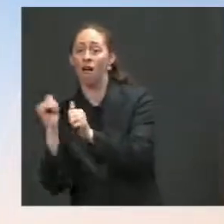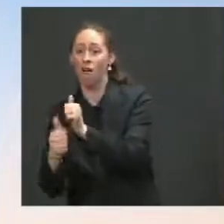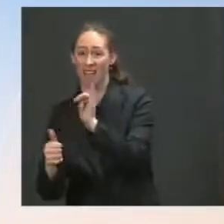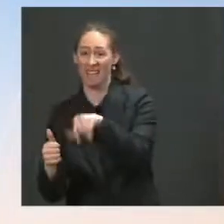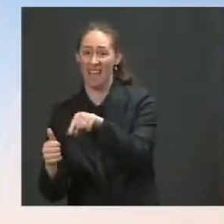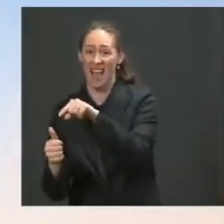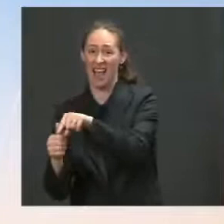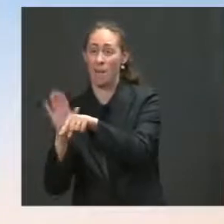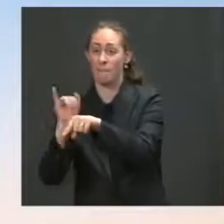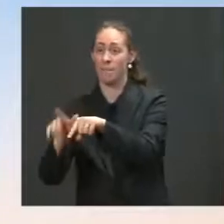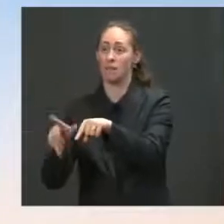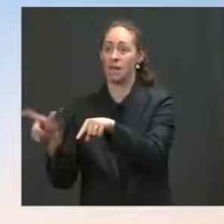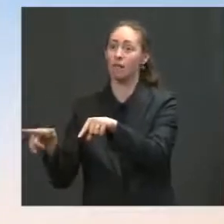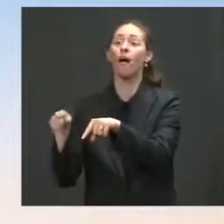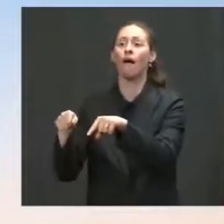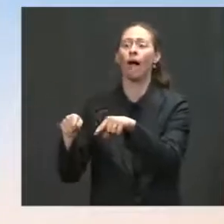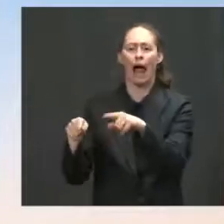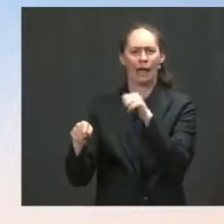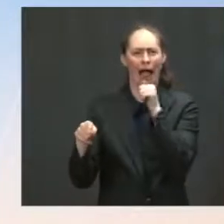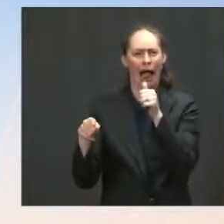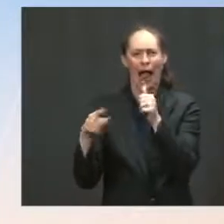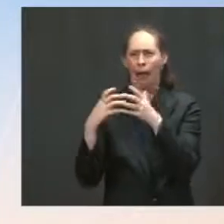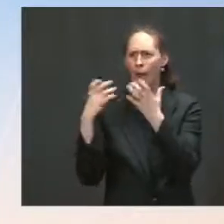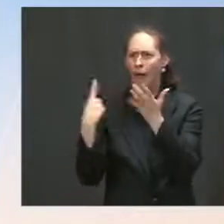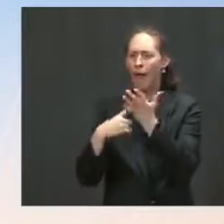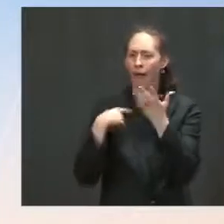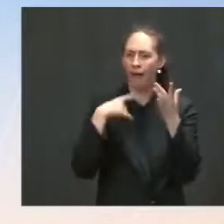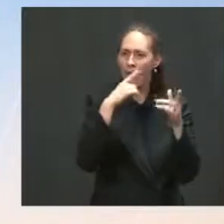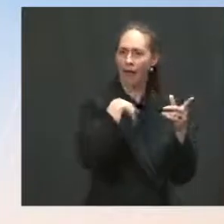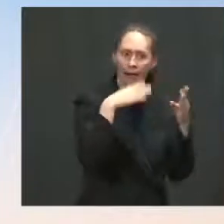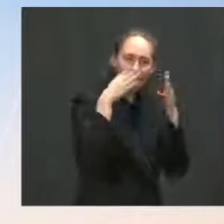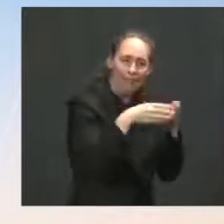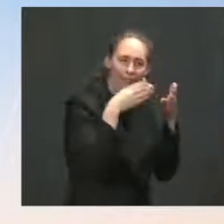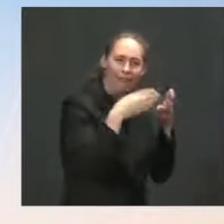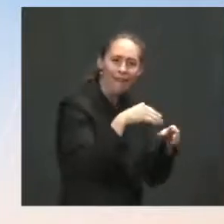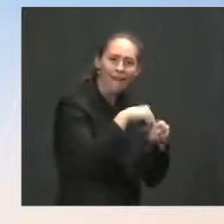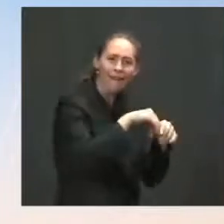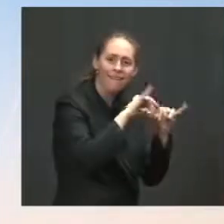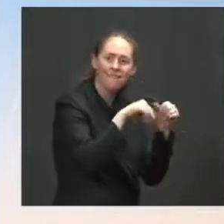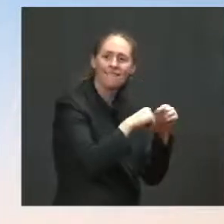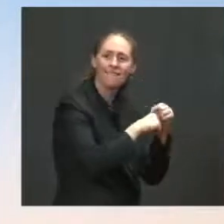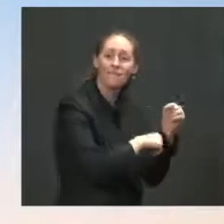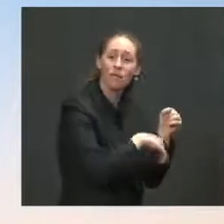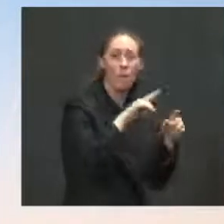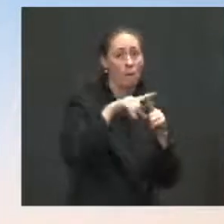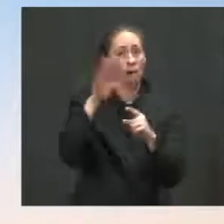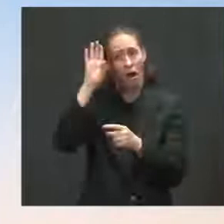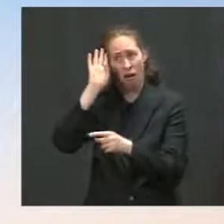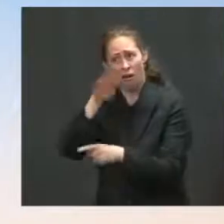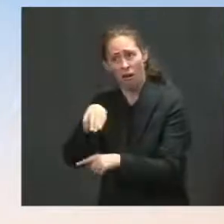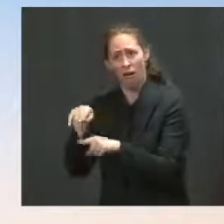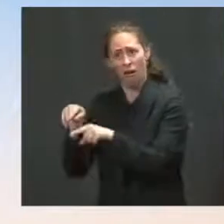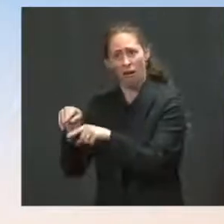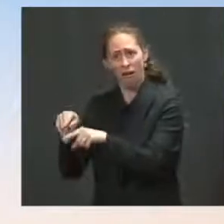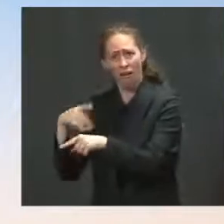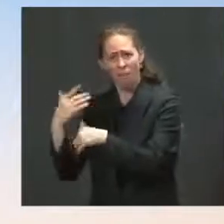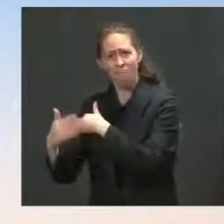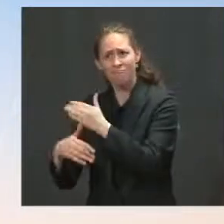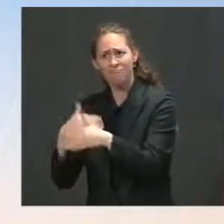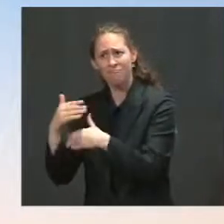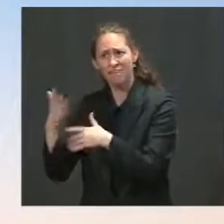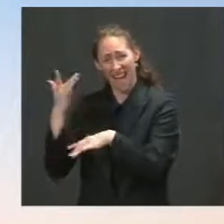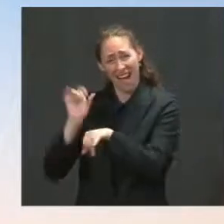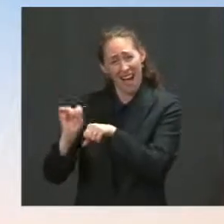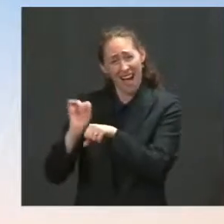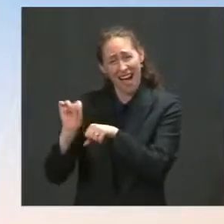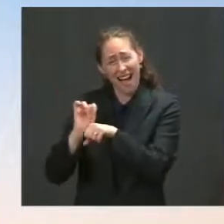been front and center, but in the meantime, behind the scenes, which is, by the way, where most of the work happens in places like the White House, our legislative affairs team